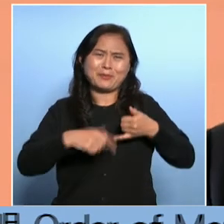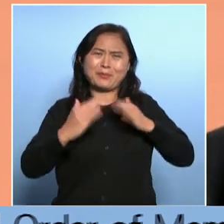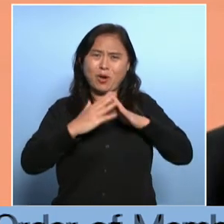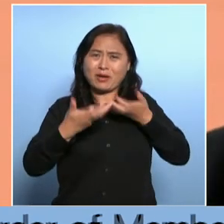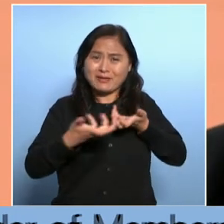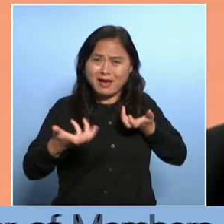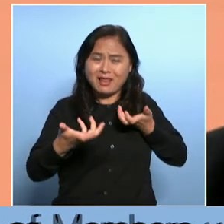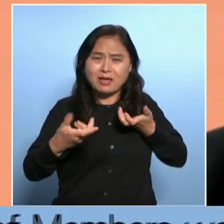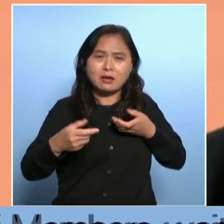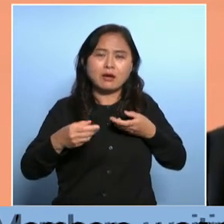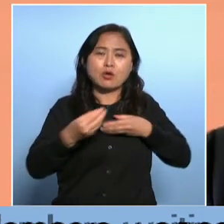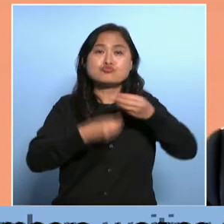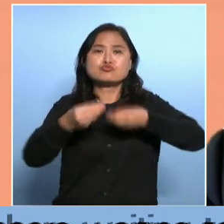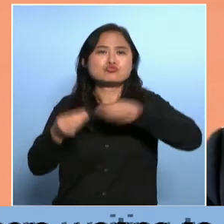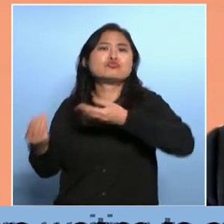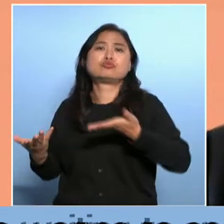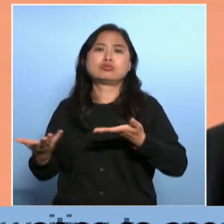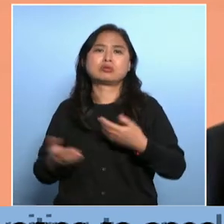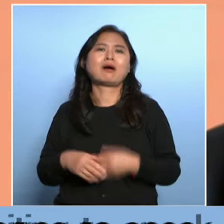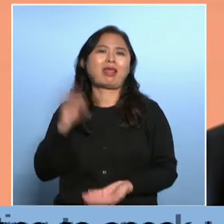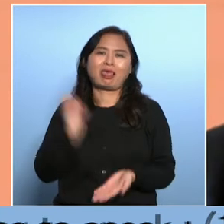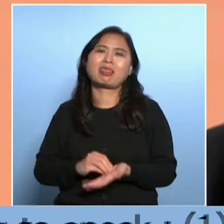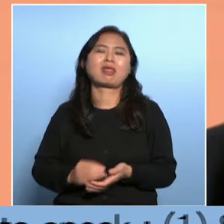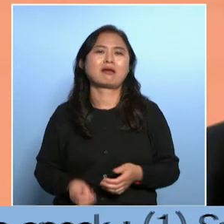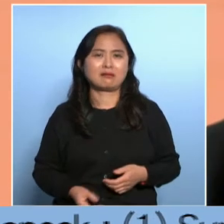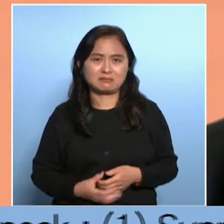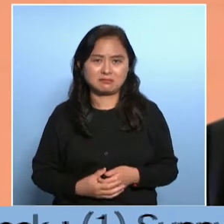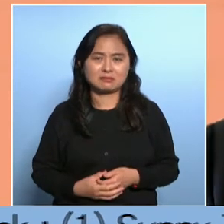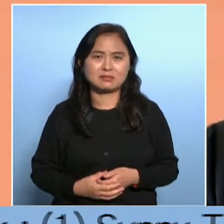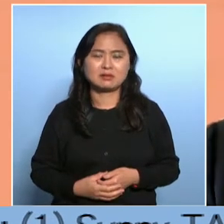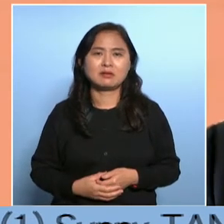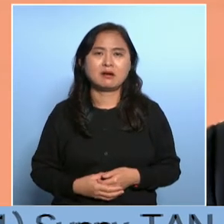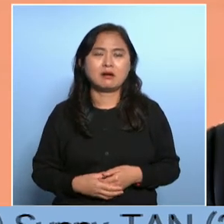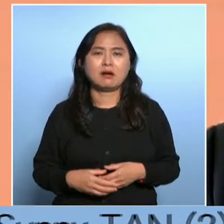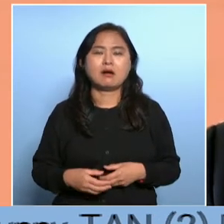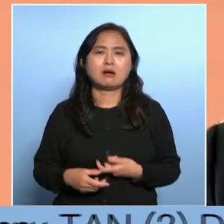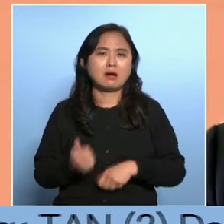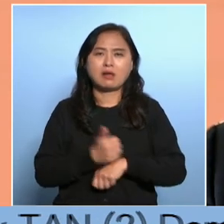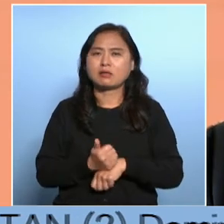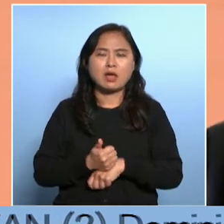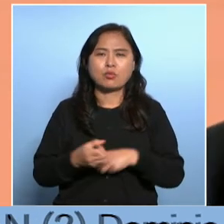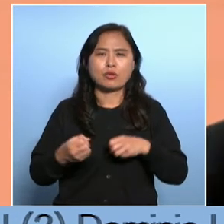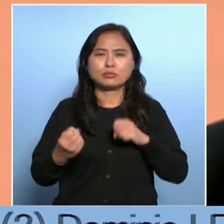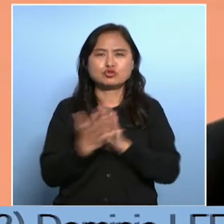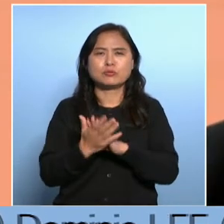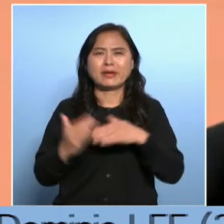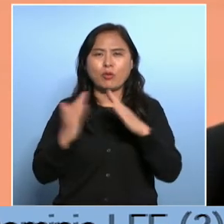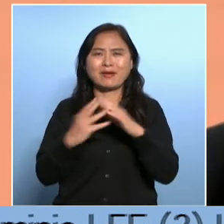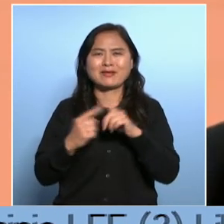So it's plainly clear that home quarantine is going